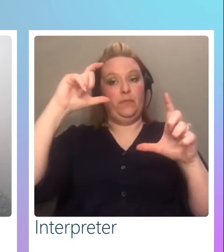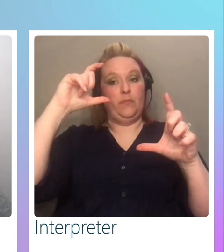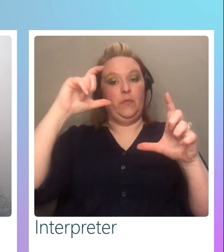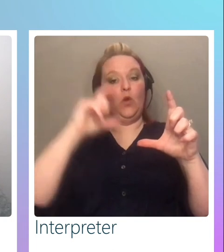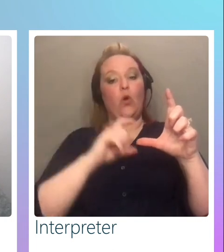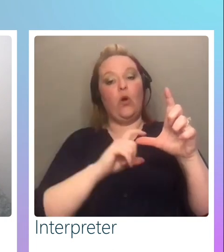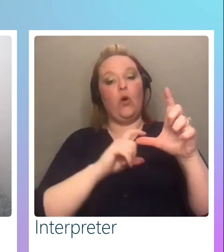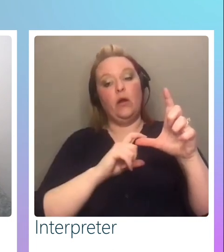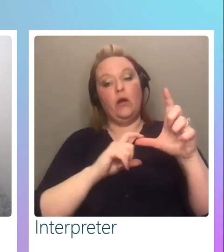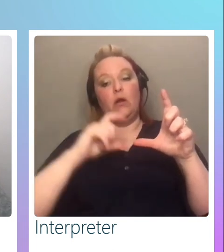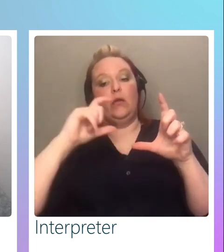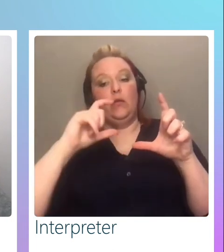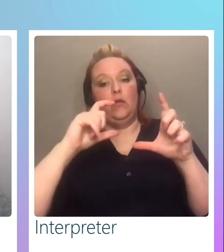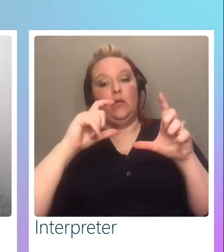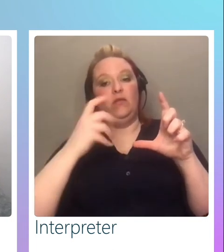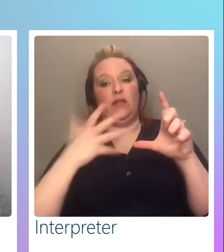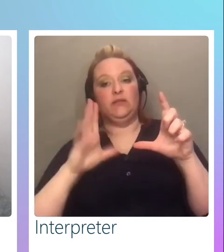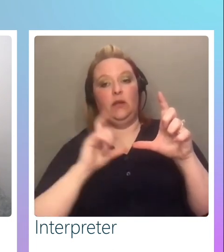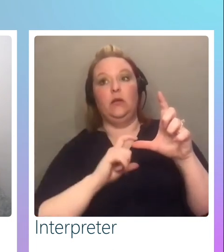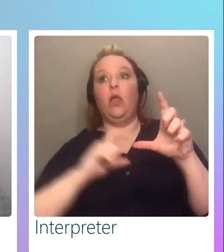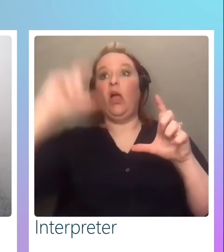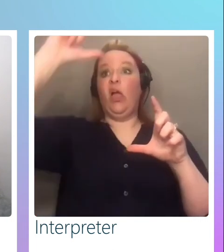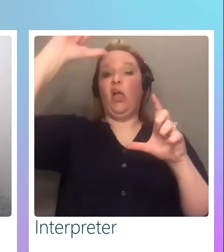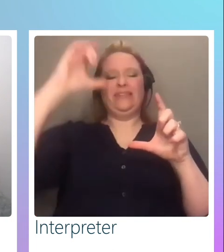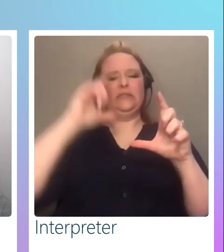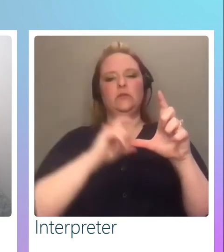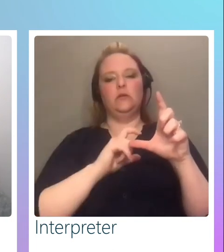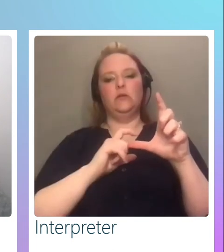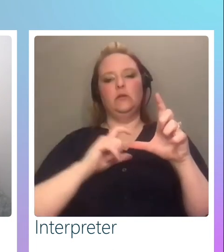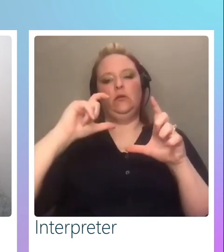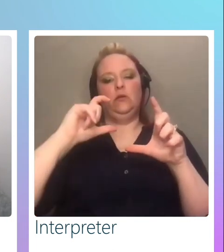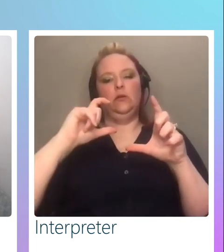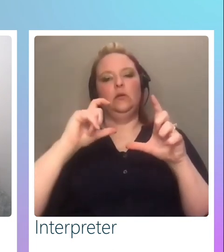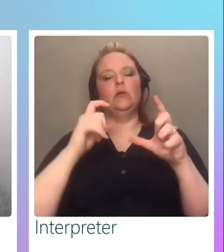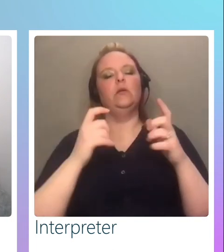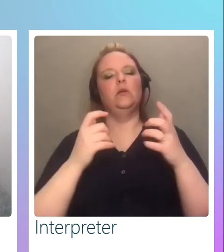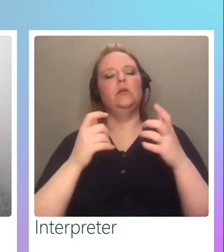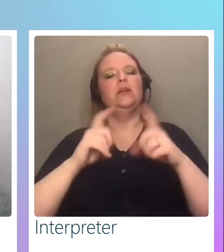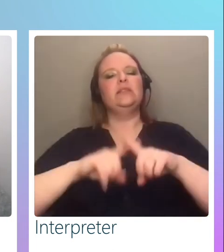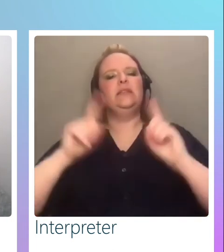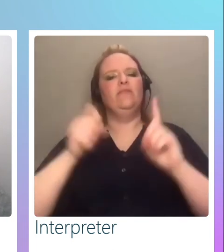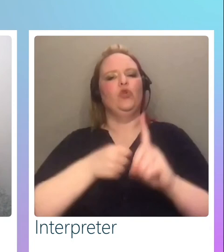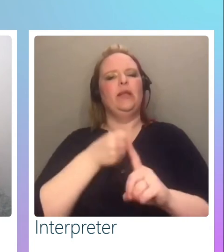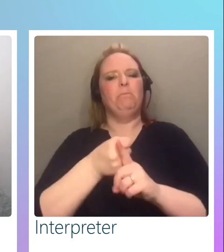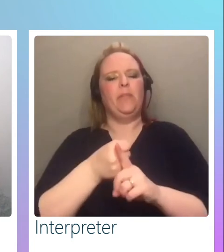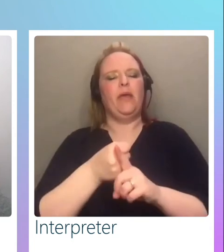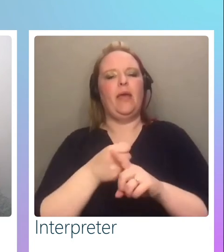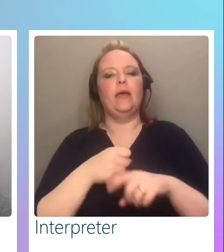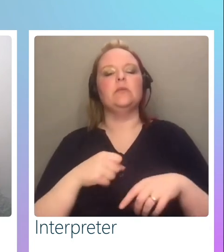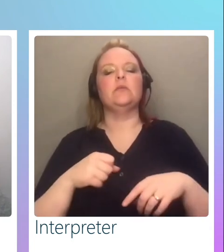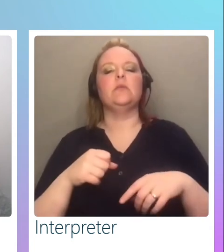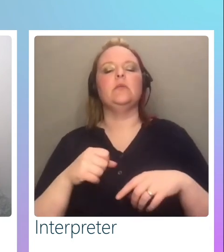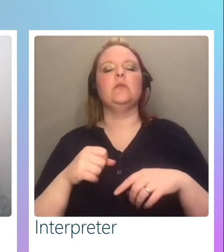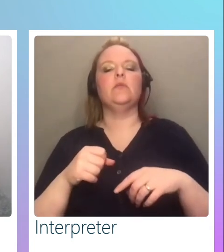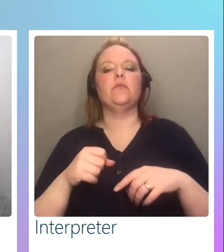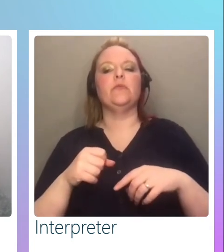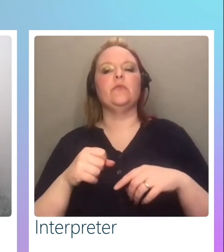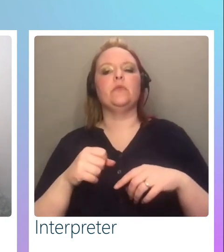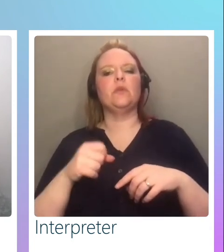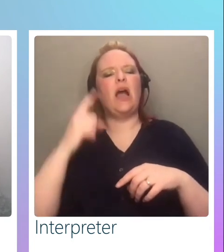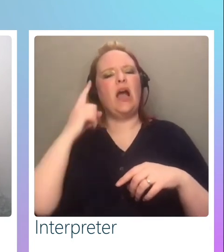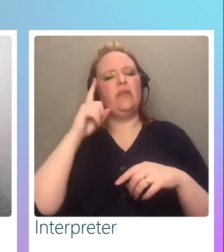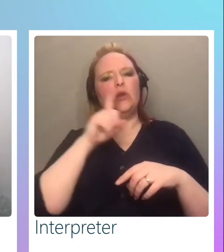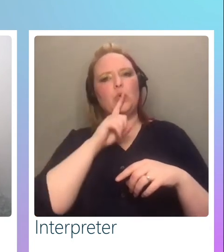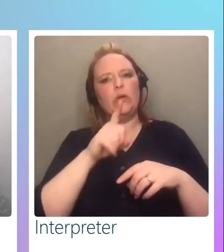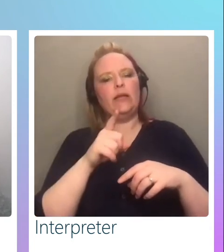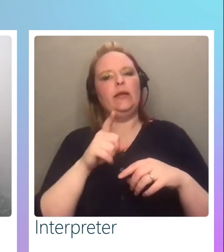you could kind of move it up from just a little down to a little up. And those are going to be, you know, have a very different impact. So I think it really takes